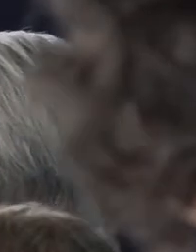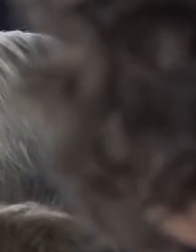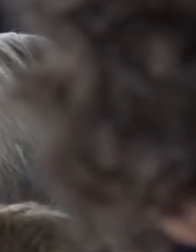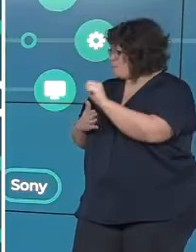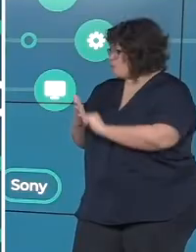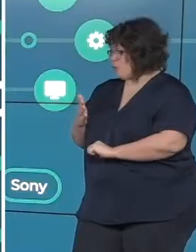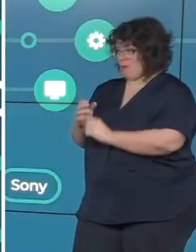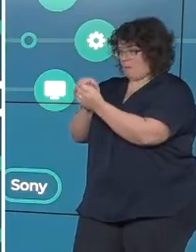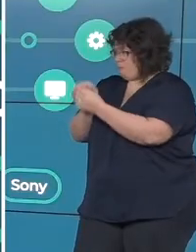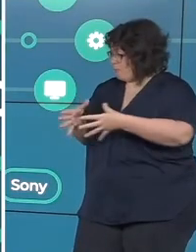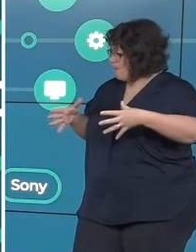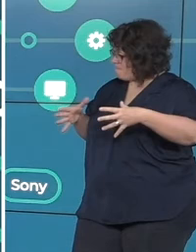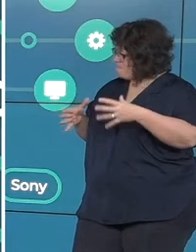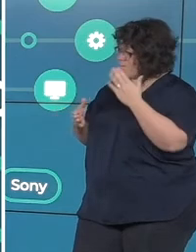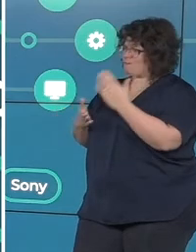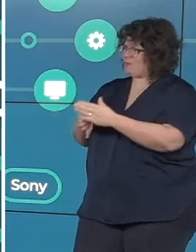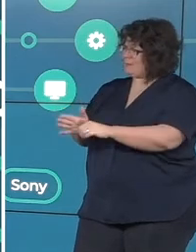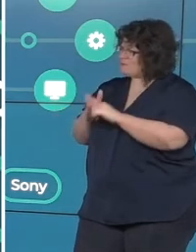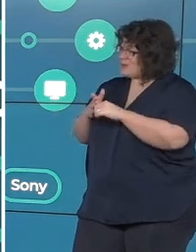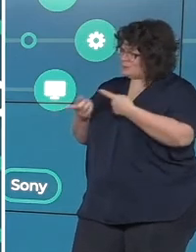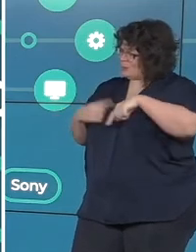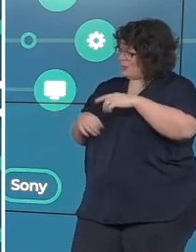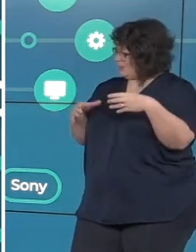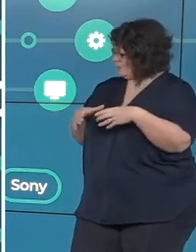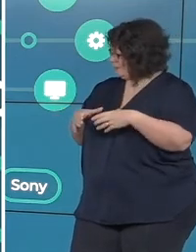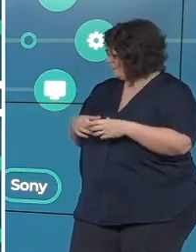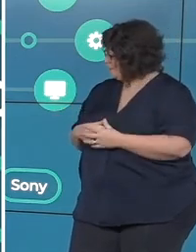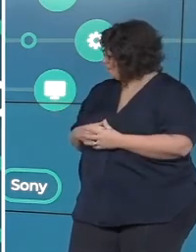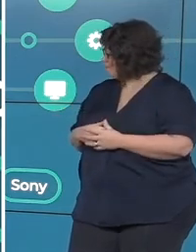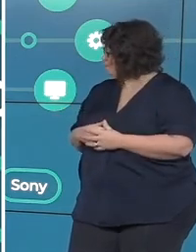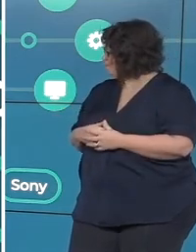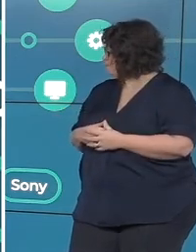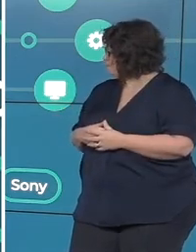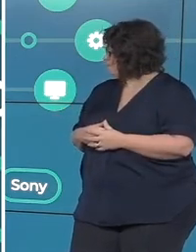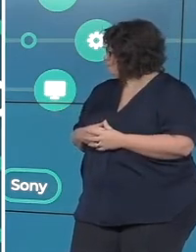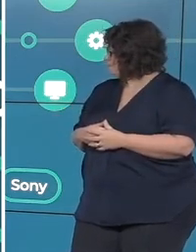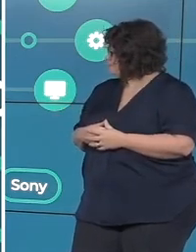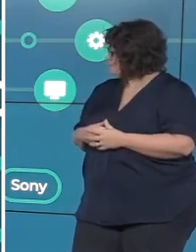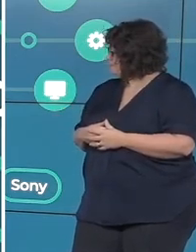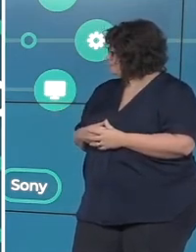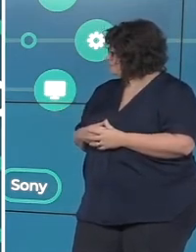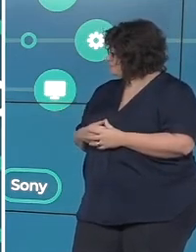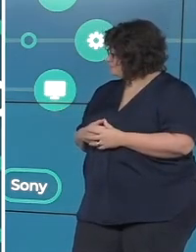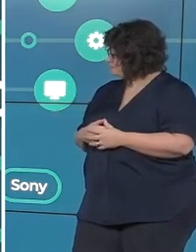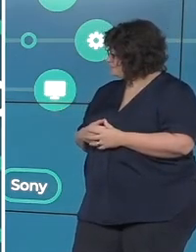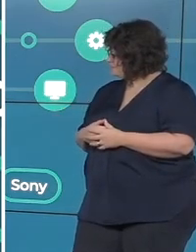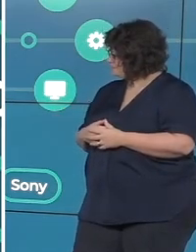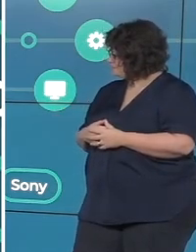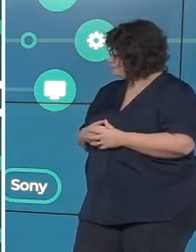So one last question, because I know we're out of time. There's a question that came in about what did you want to be when you were younger?